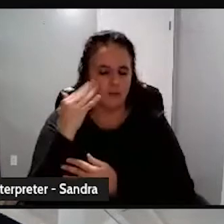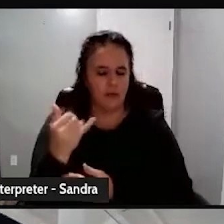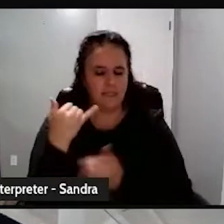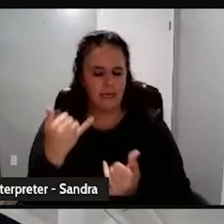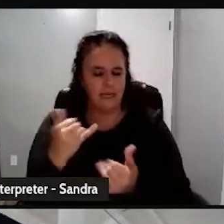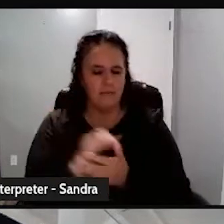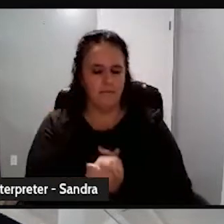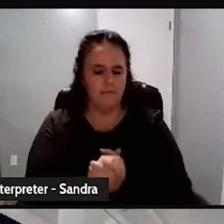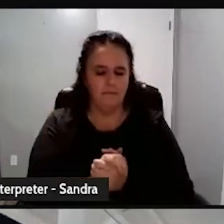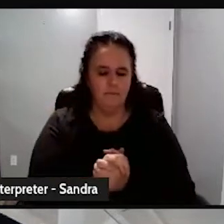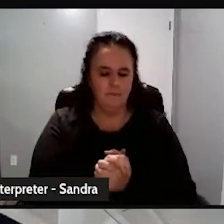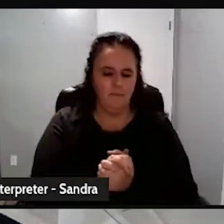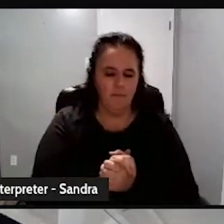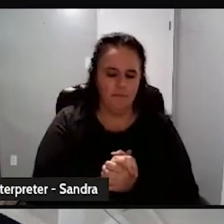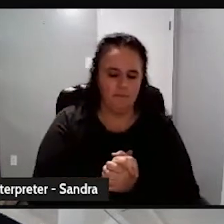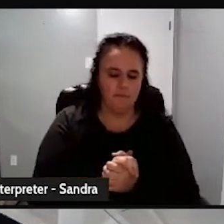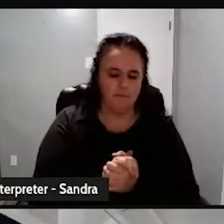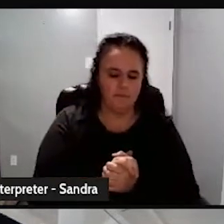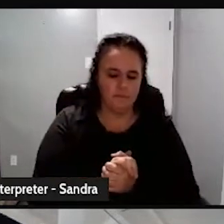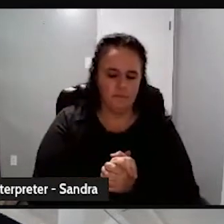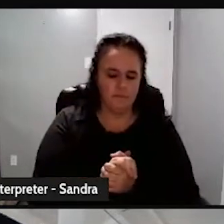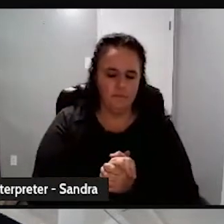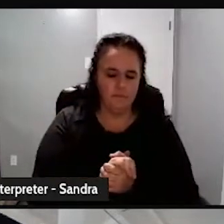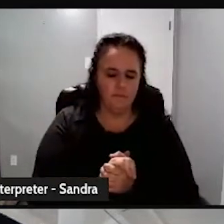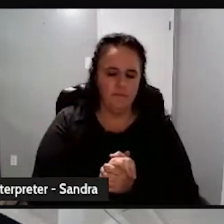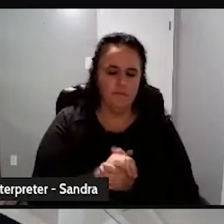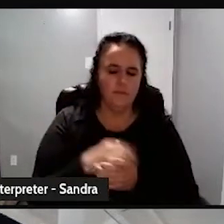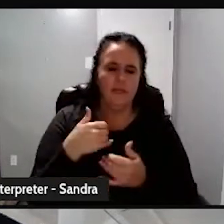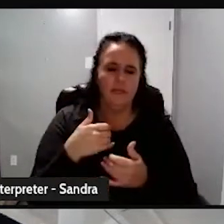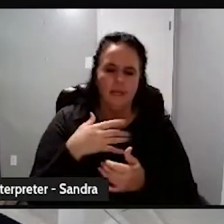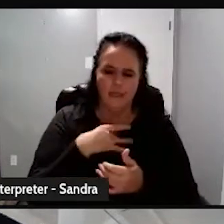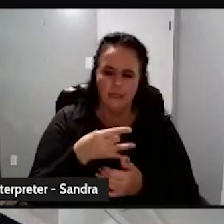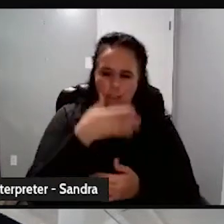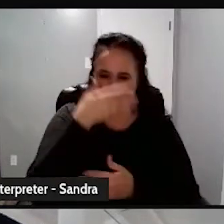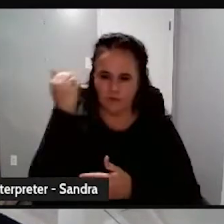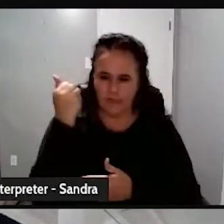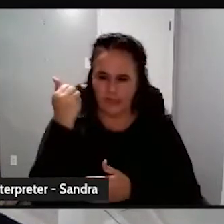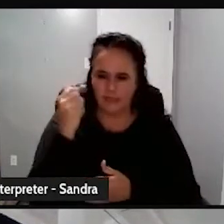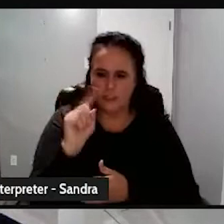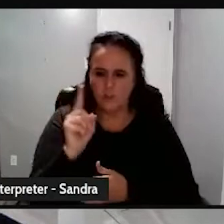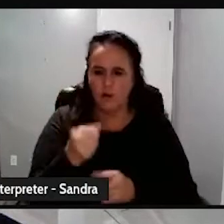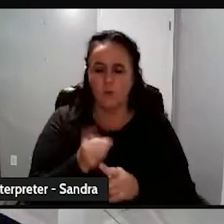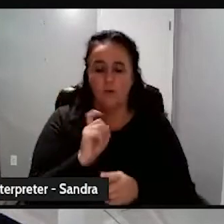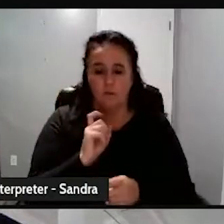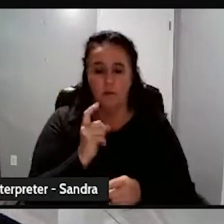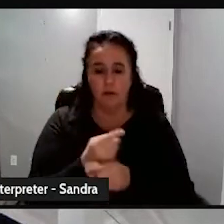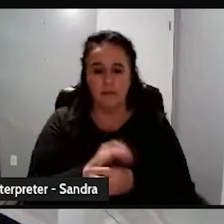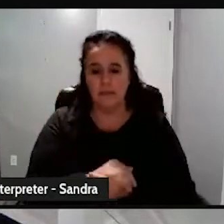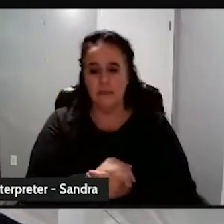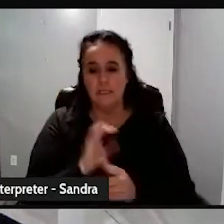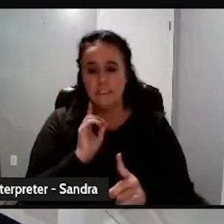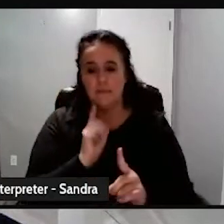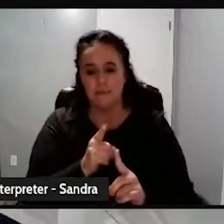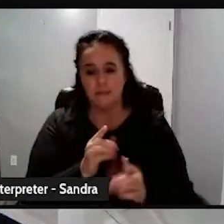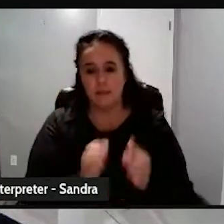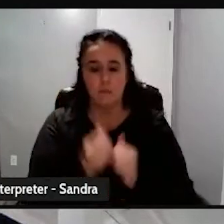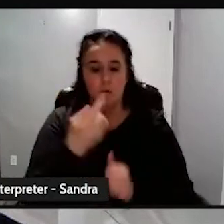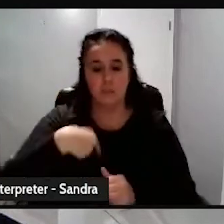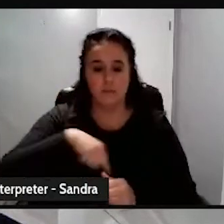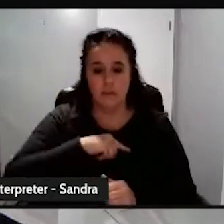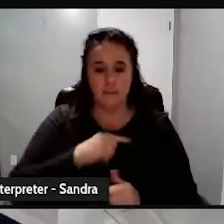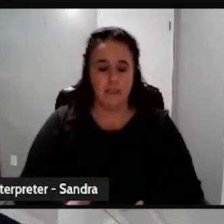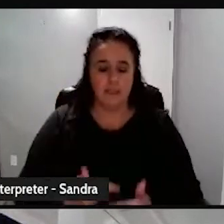today we like to try to forget that that's where we come from. And especially most of us who live in